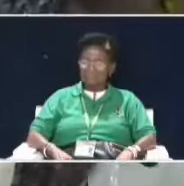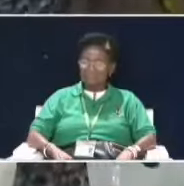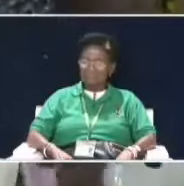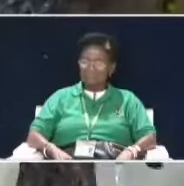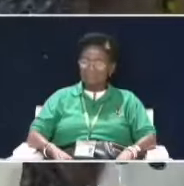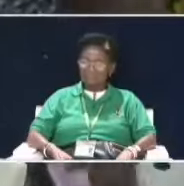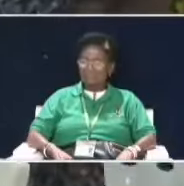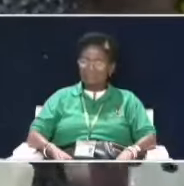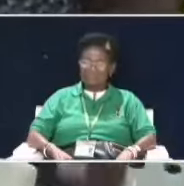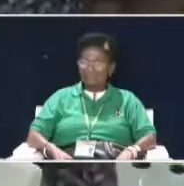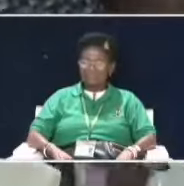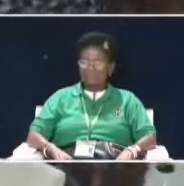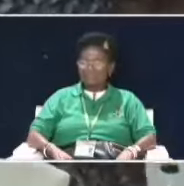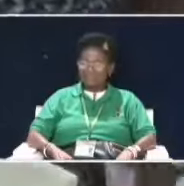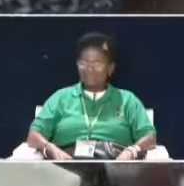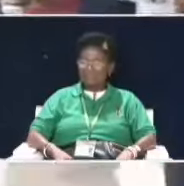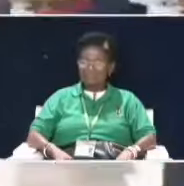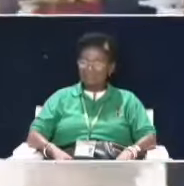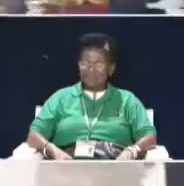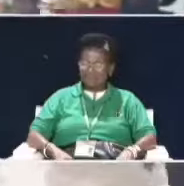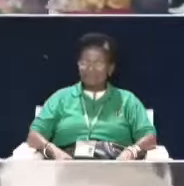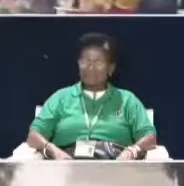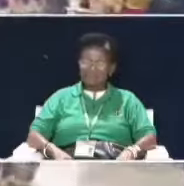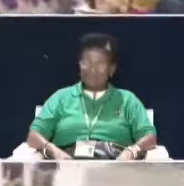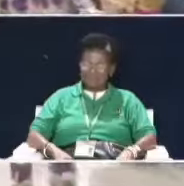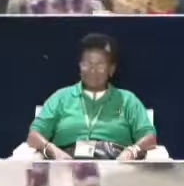of the devil in my family,